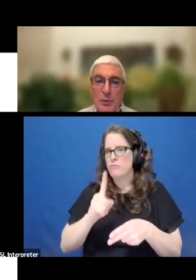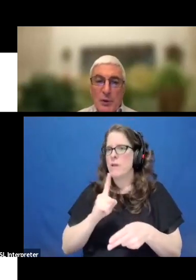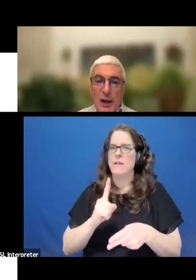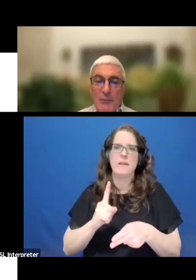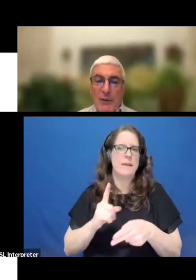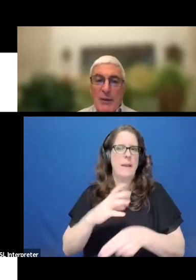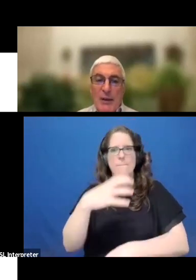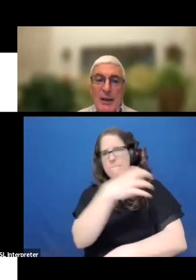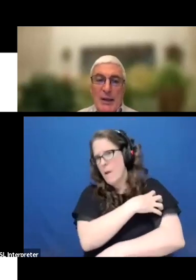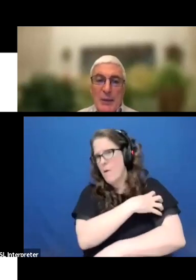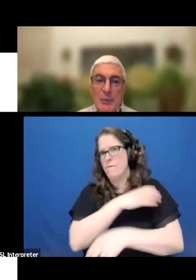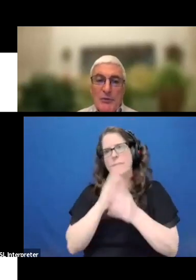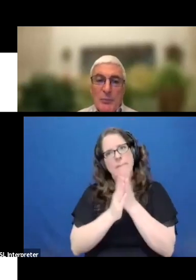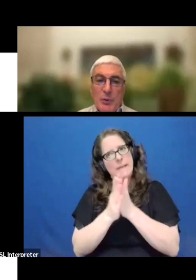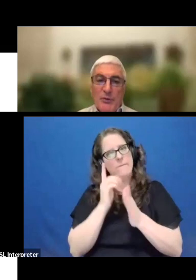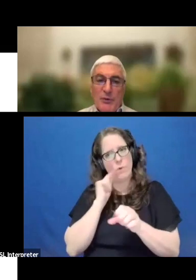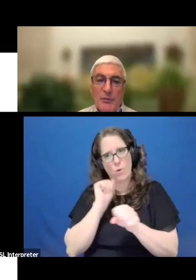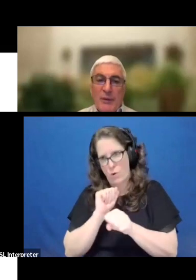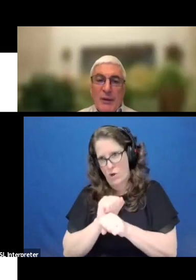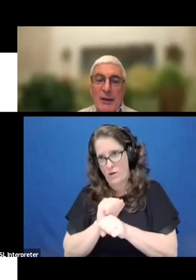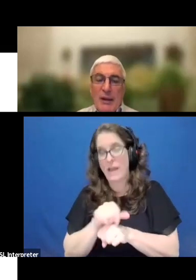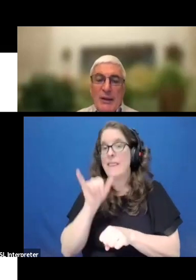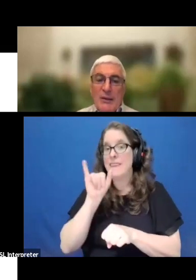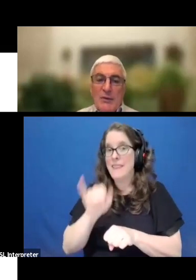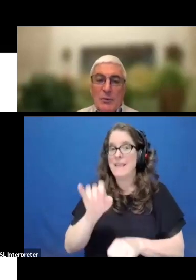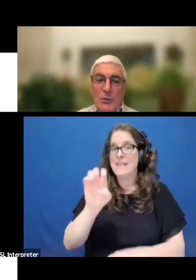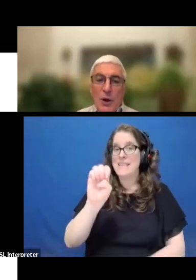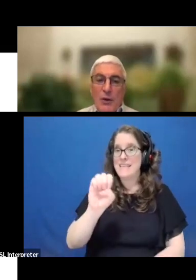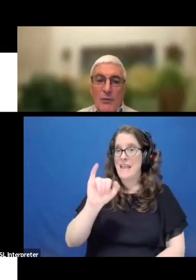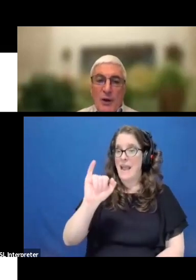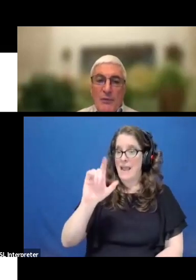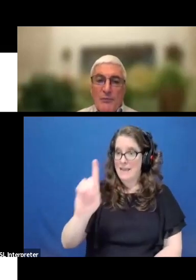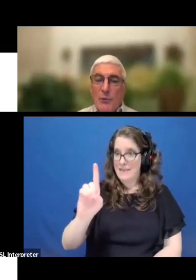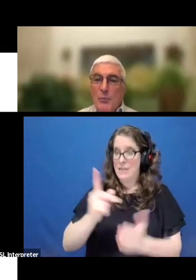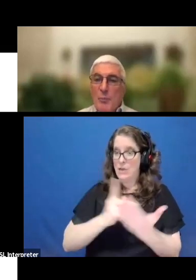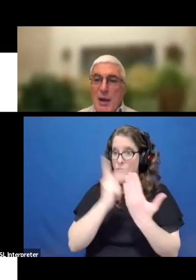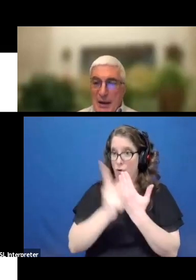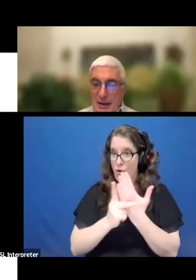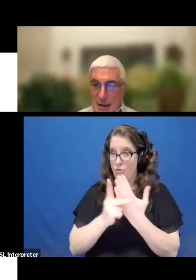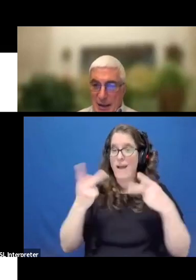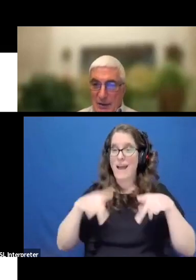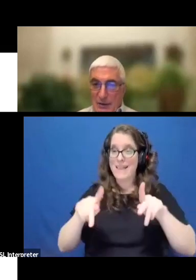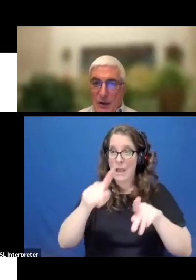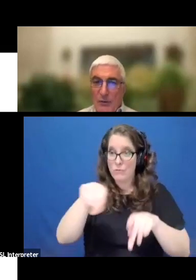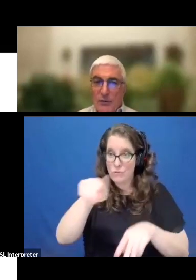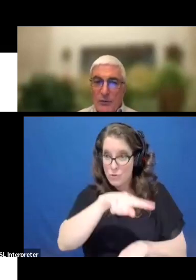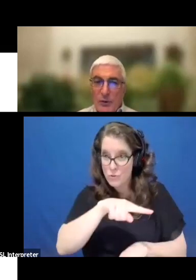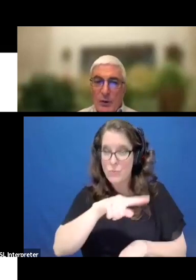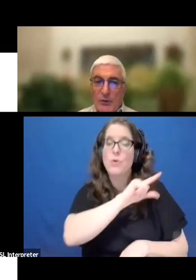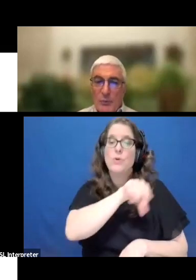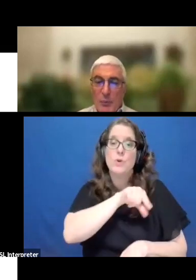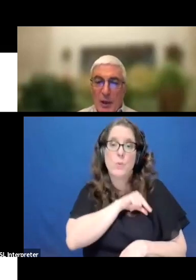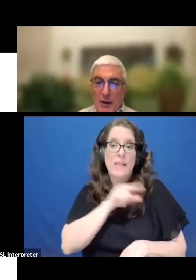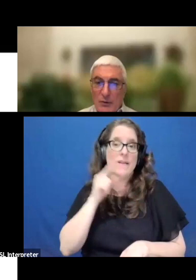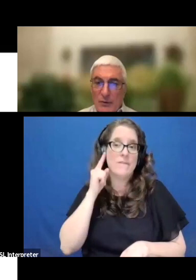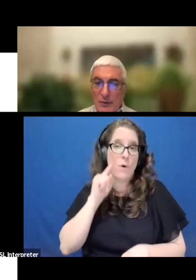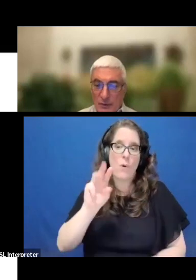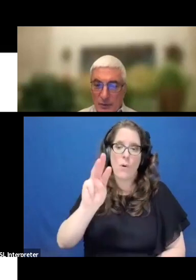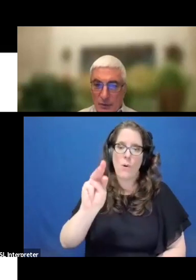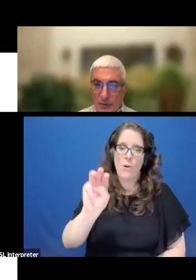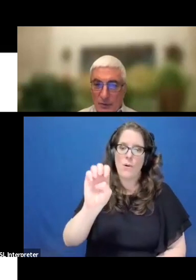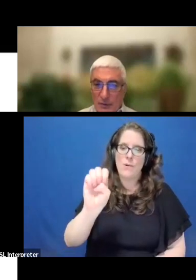EID program enables a person to qualify for Medicaid, also known as